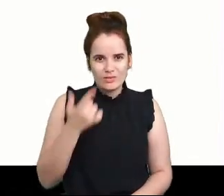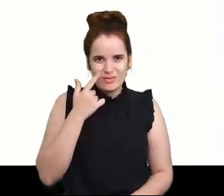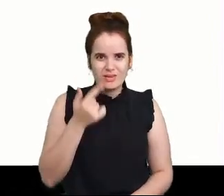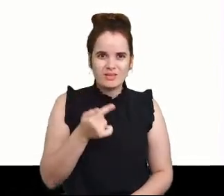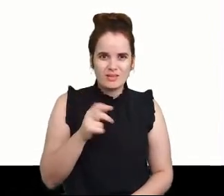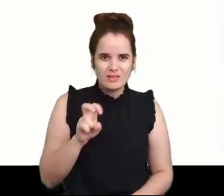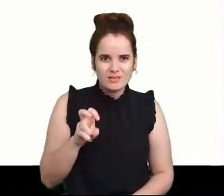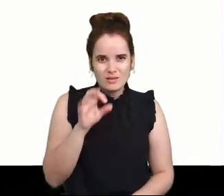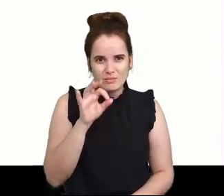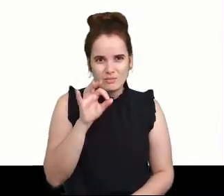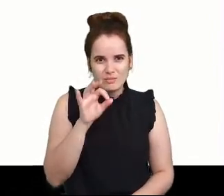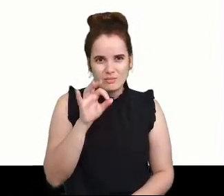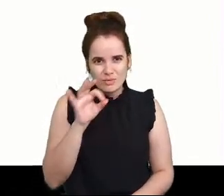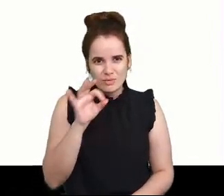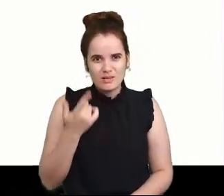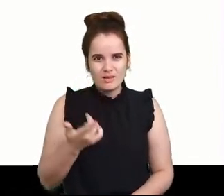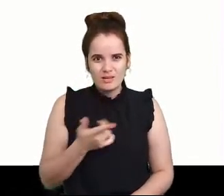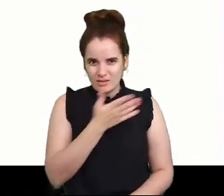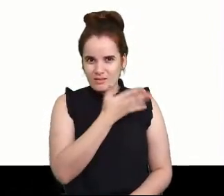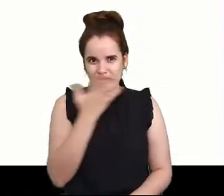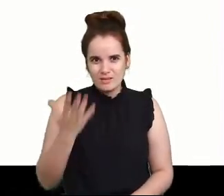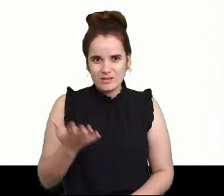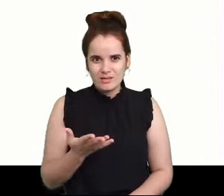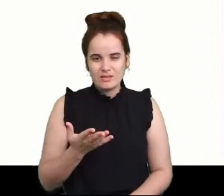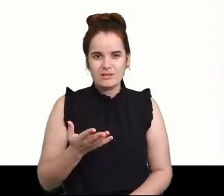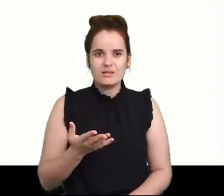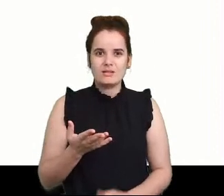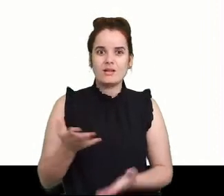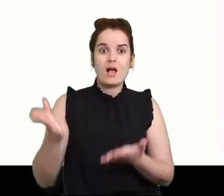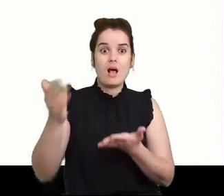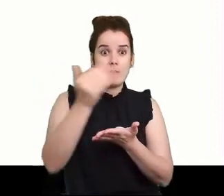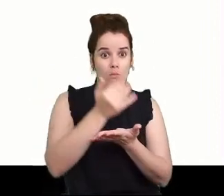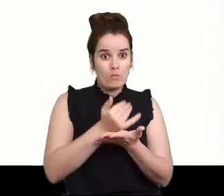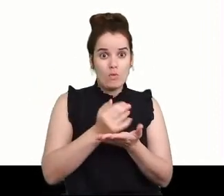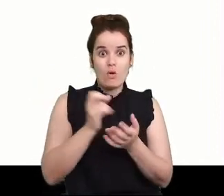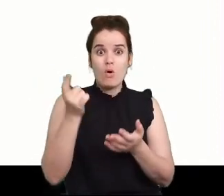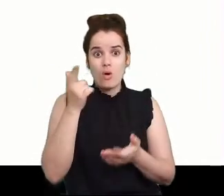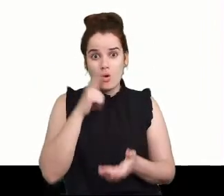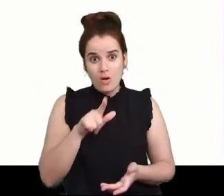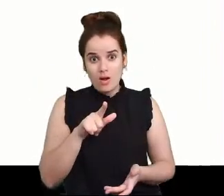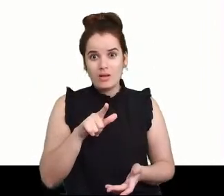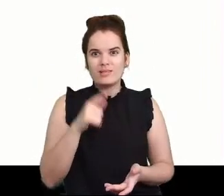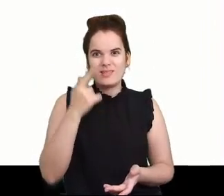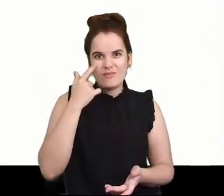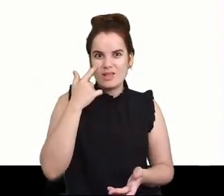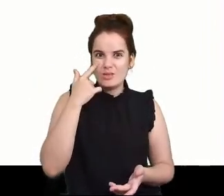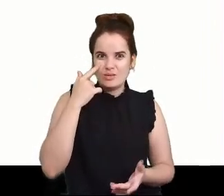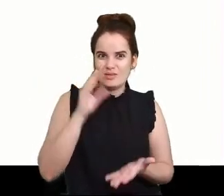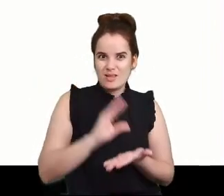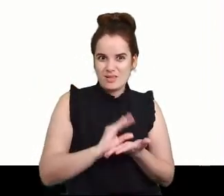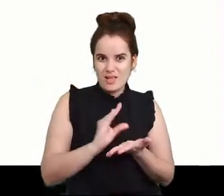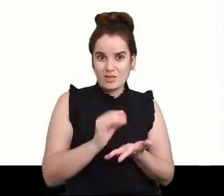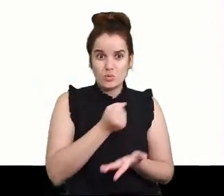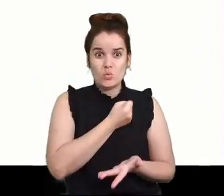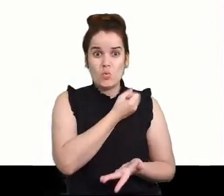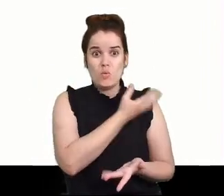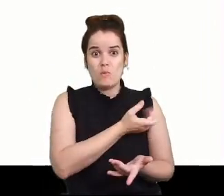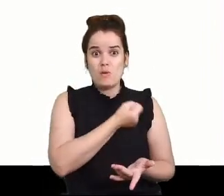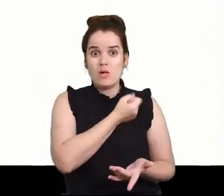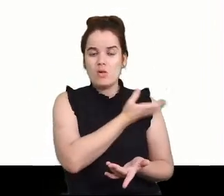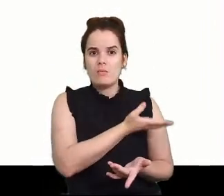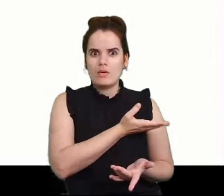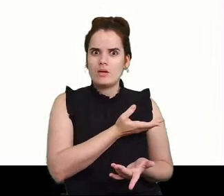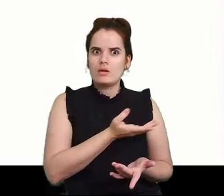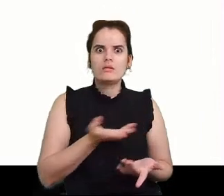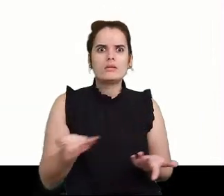reported, 50.5%, 48.3%. Heading level 3. See, like all those numbers probably give